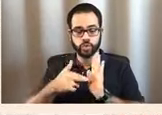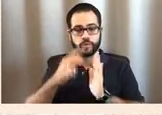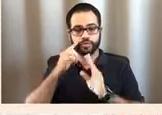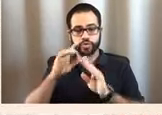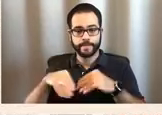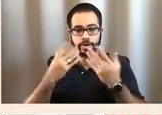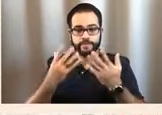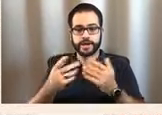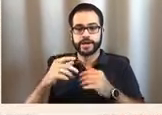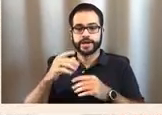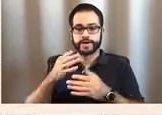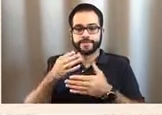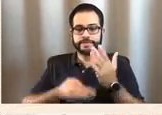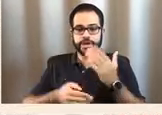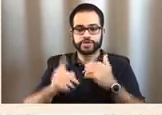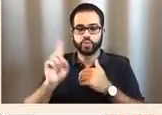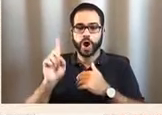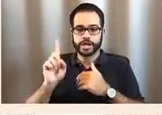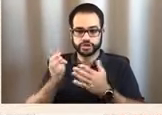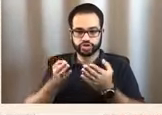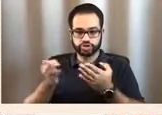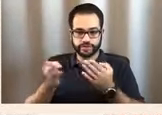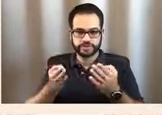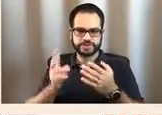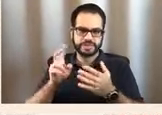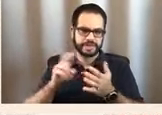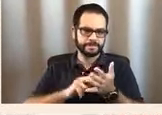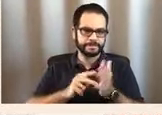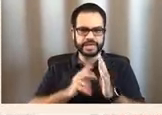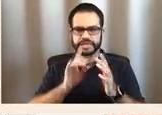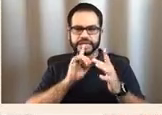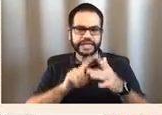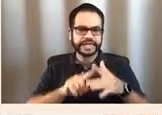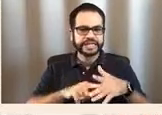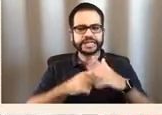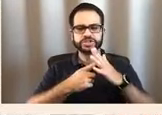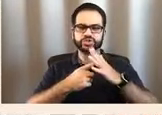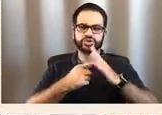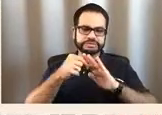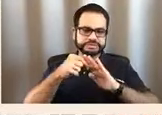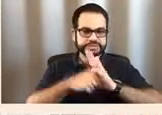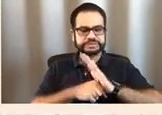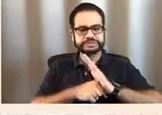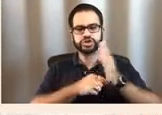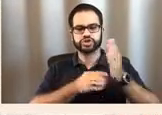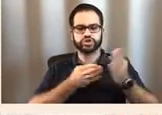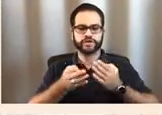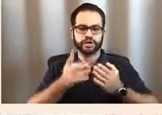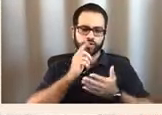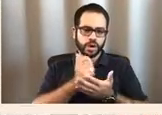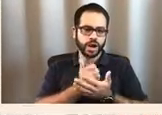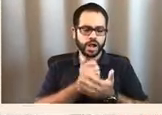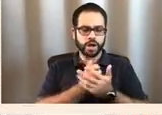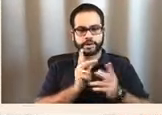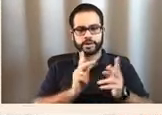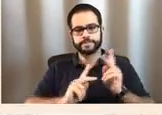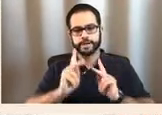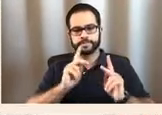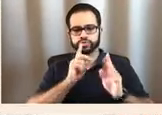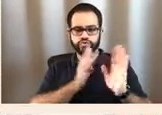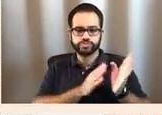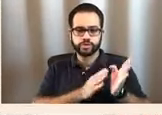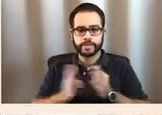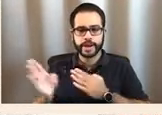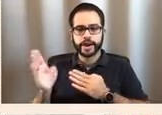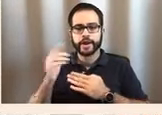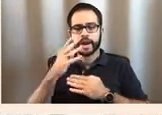one services, which those are the initial intense services that assist individuals to prepare for and